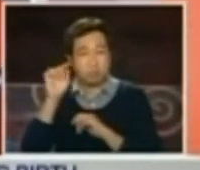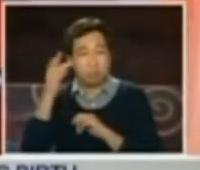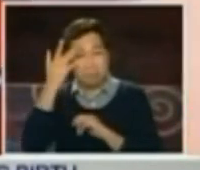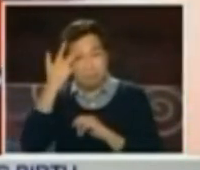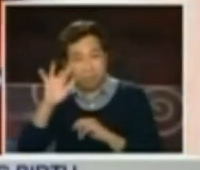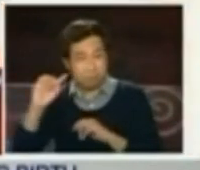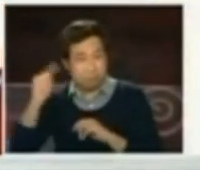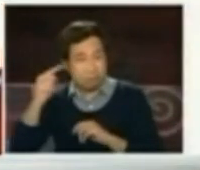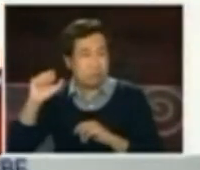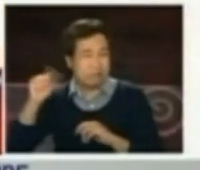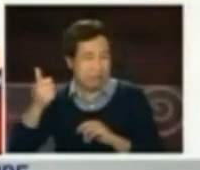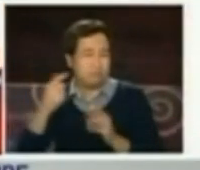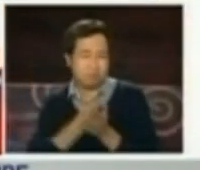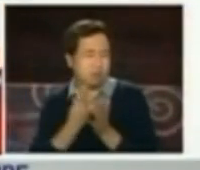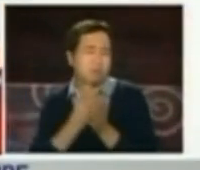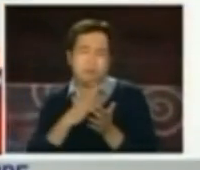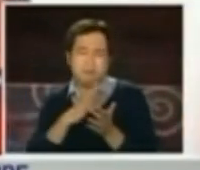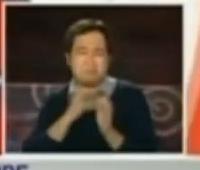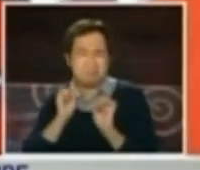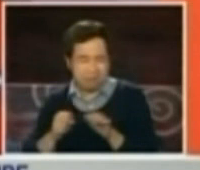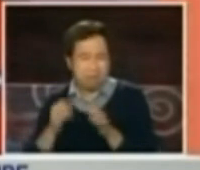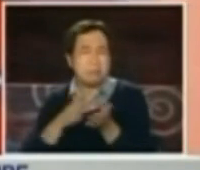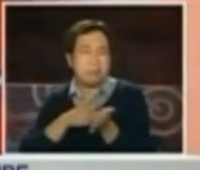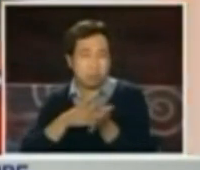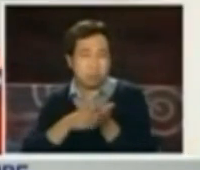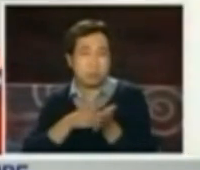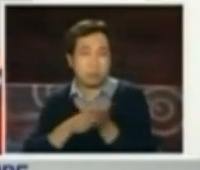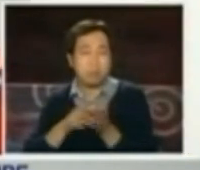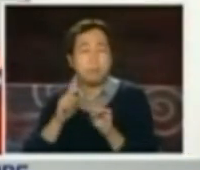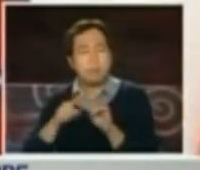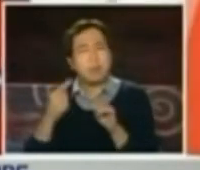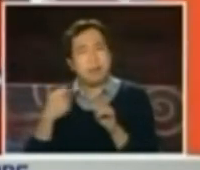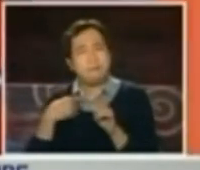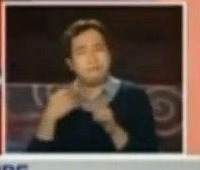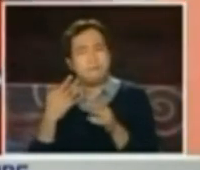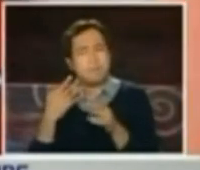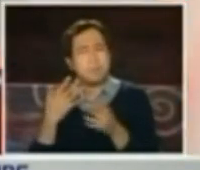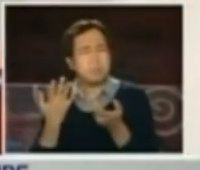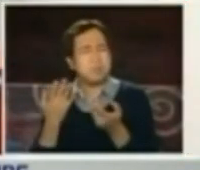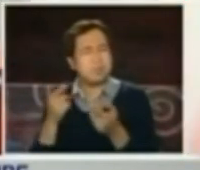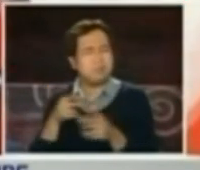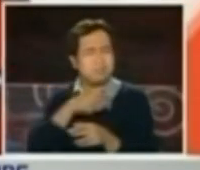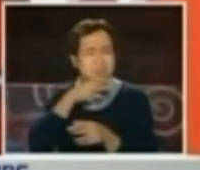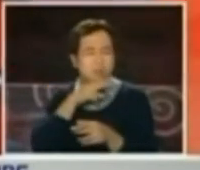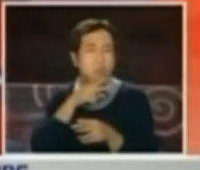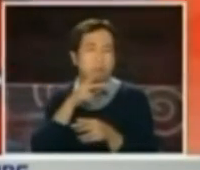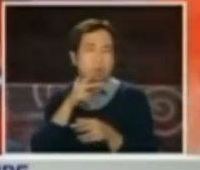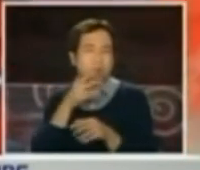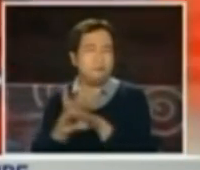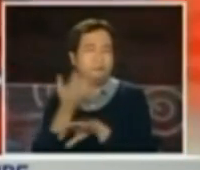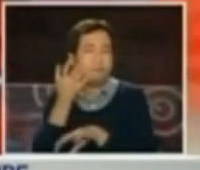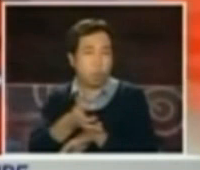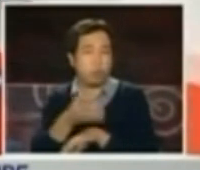piso lang yan, 10 piso. As I mentioned before during our interview, there is a presumption of fraud when your tax return, you do not